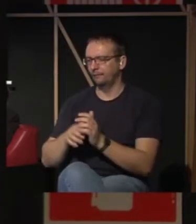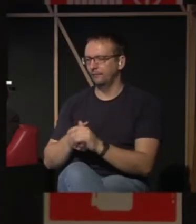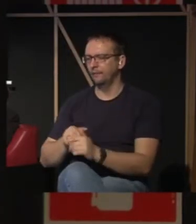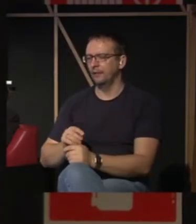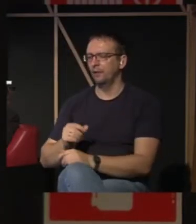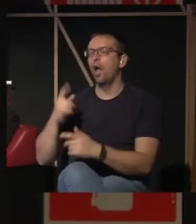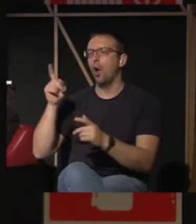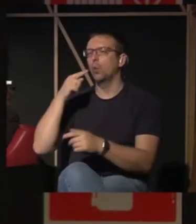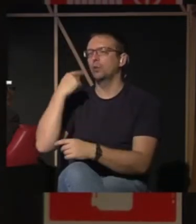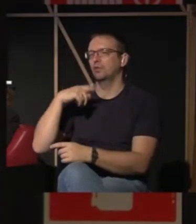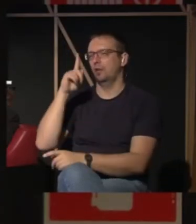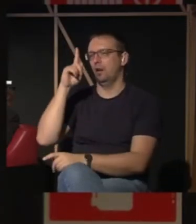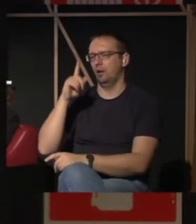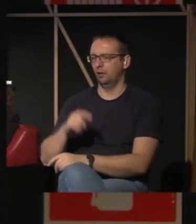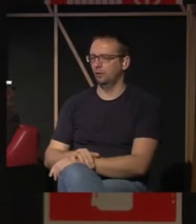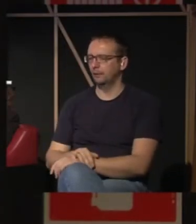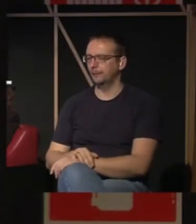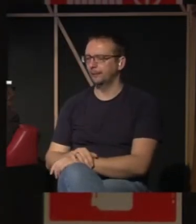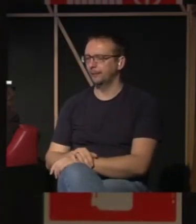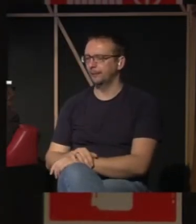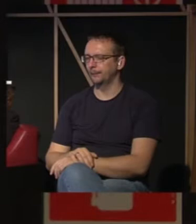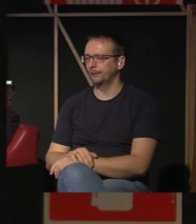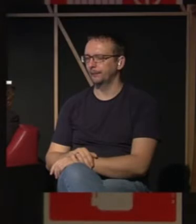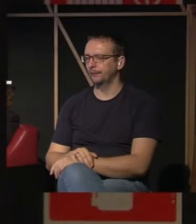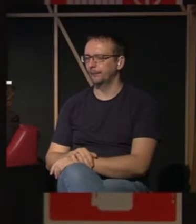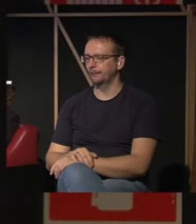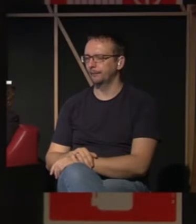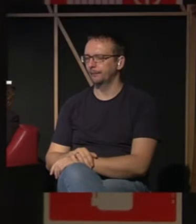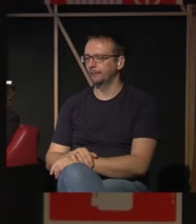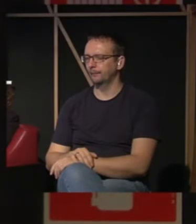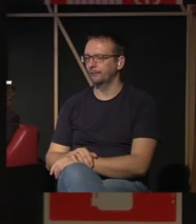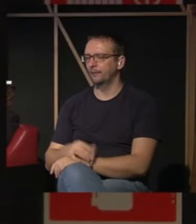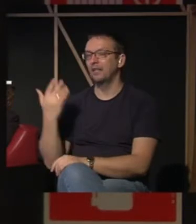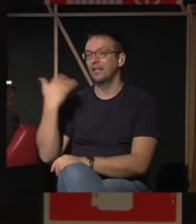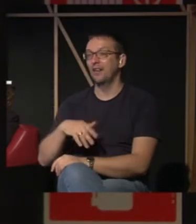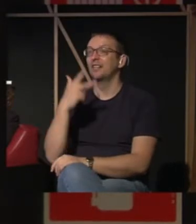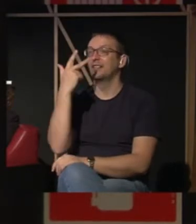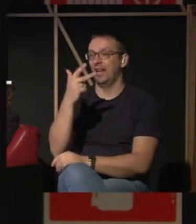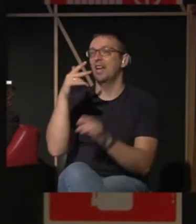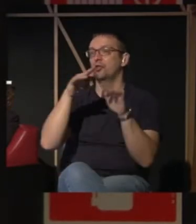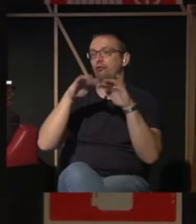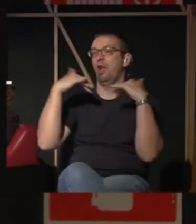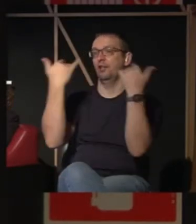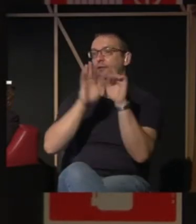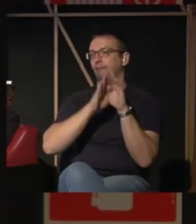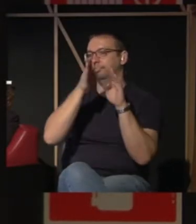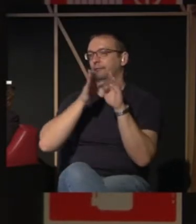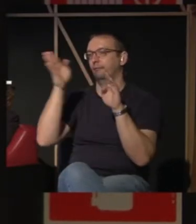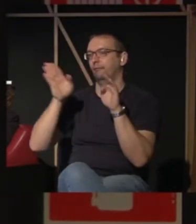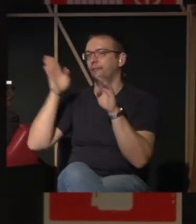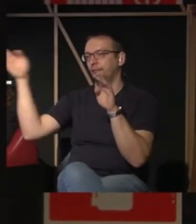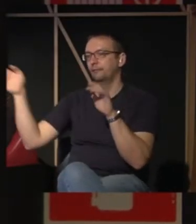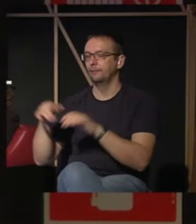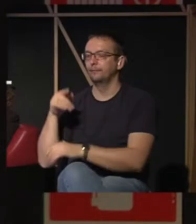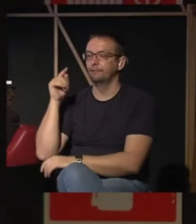visited at least 3 of the stadiums. And because my boss is Argentinian, I felt compelled that I had to include a photo